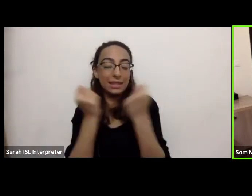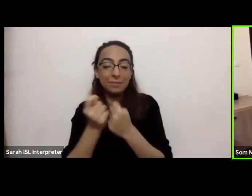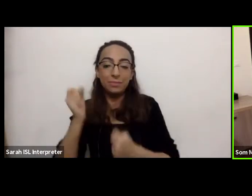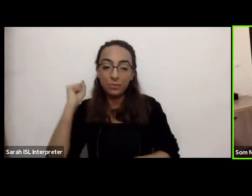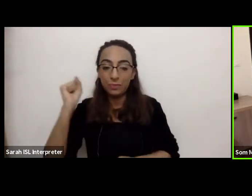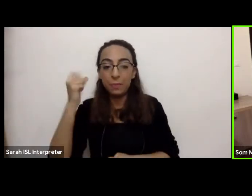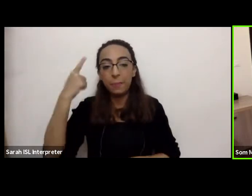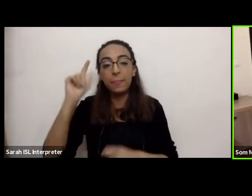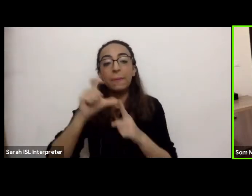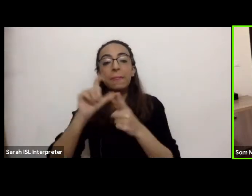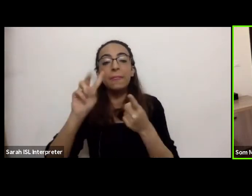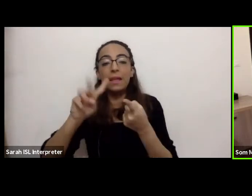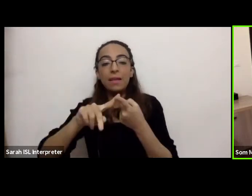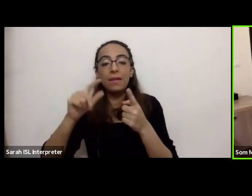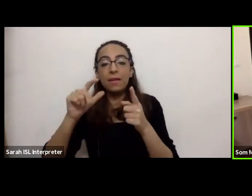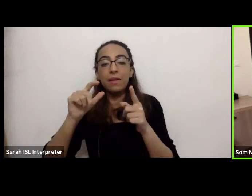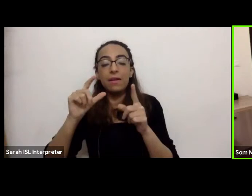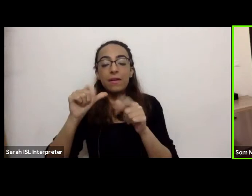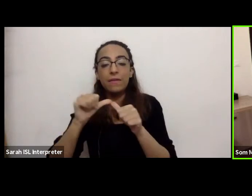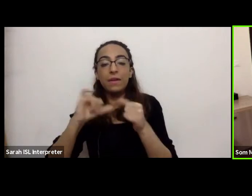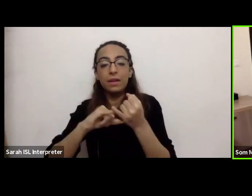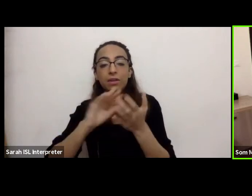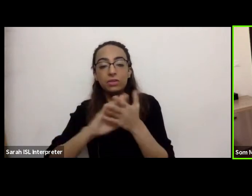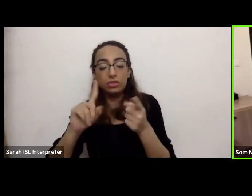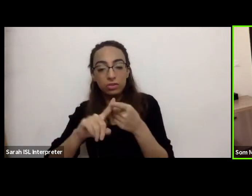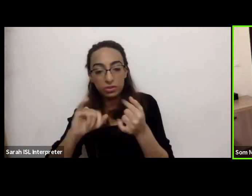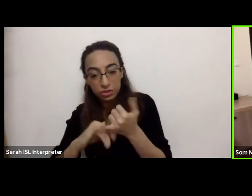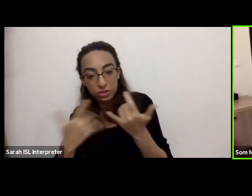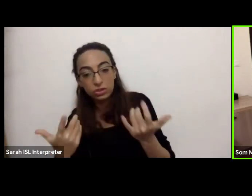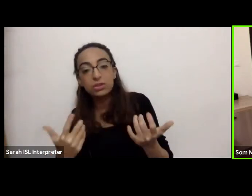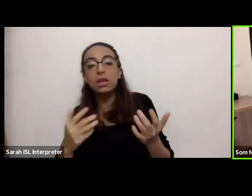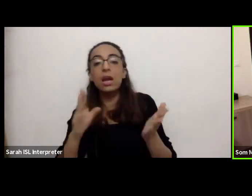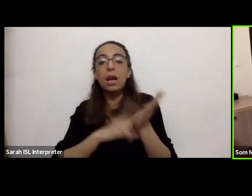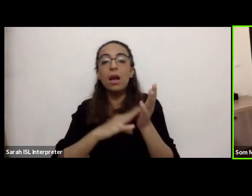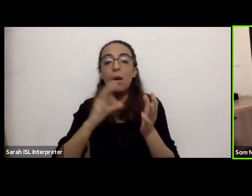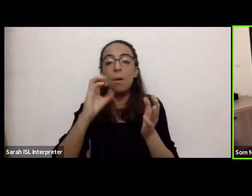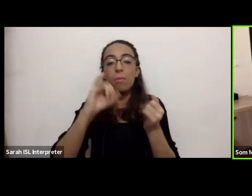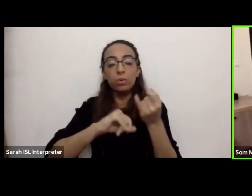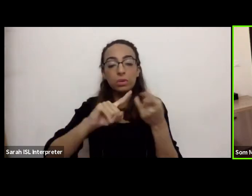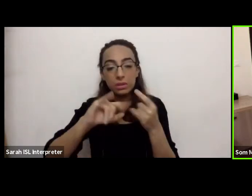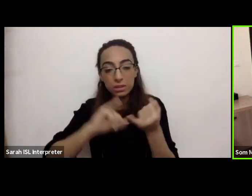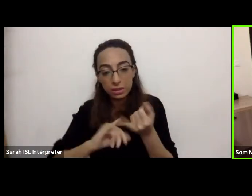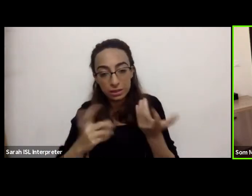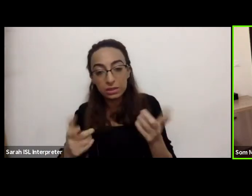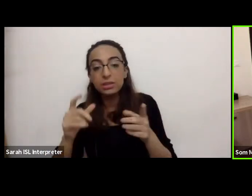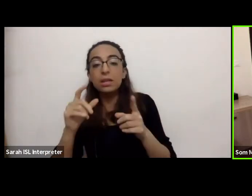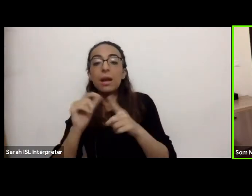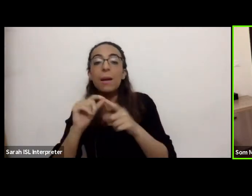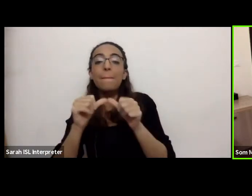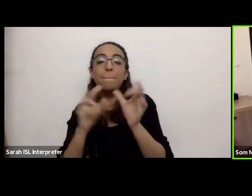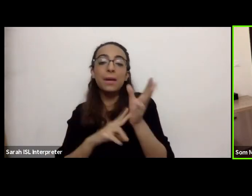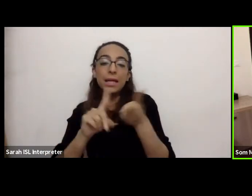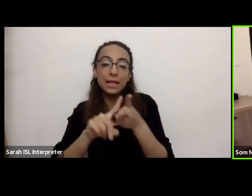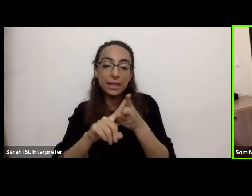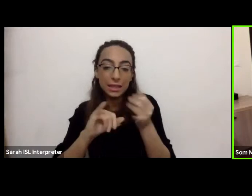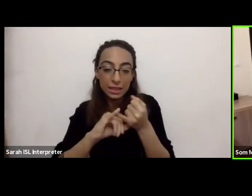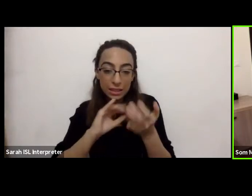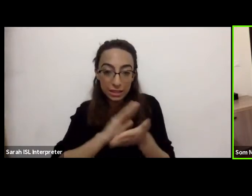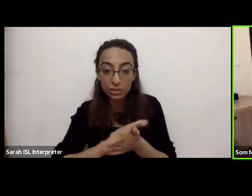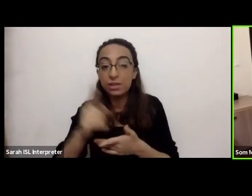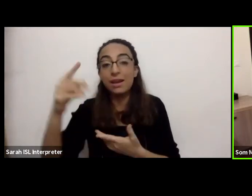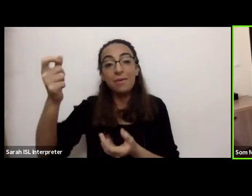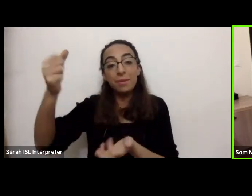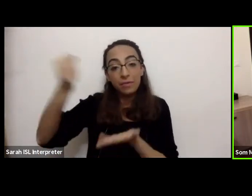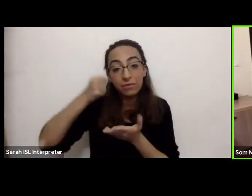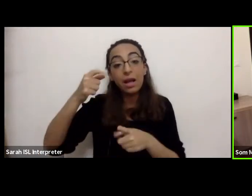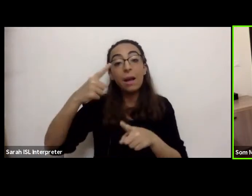Mr. Devashish Chatterjee, Fanish Rao, Abraham Moses, who, as I said, It's not only the funding and supporting and